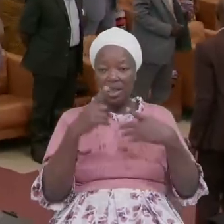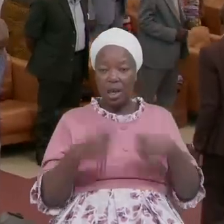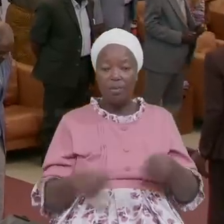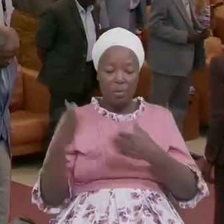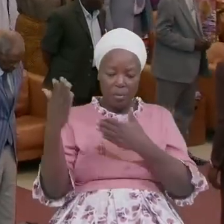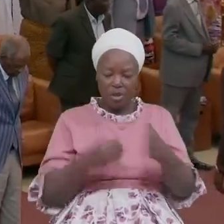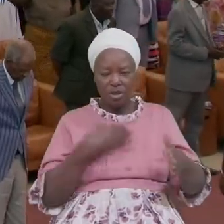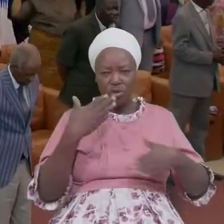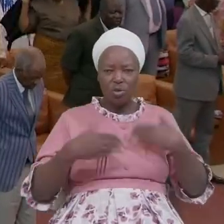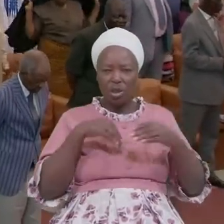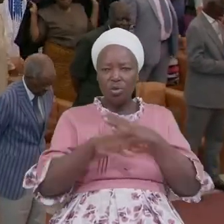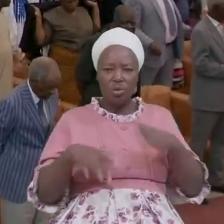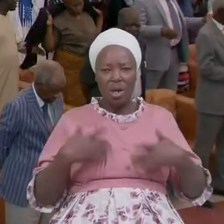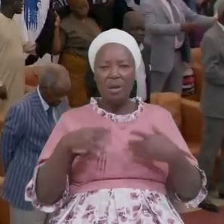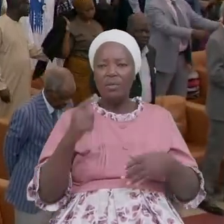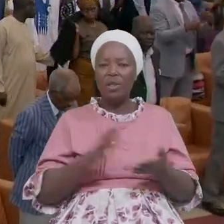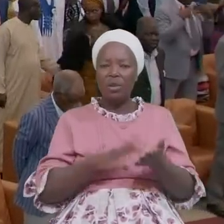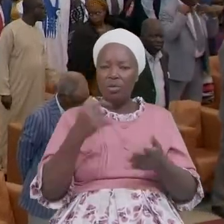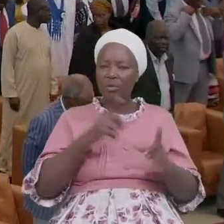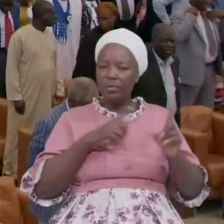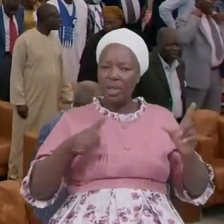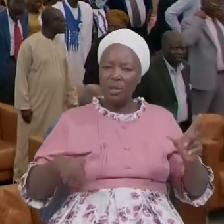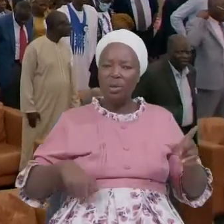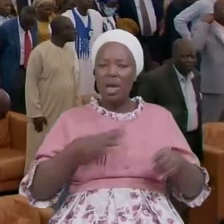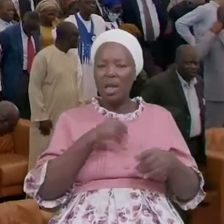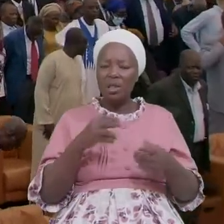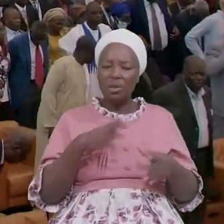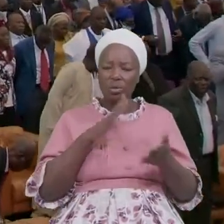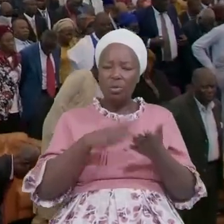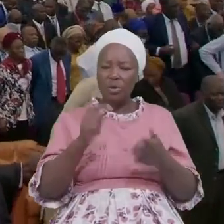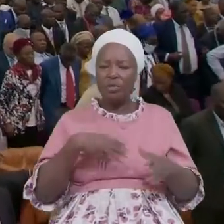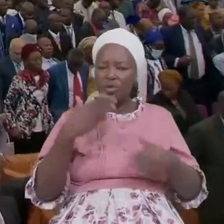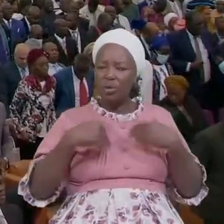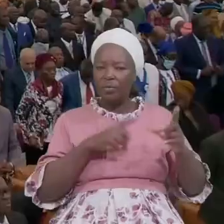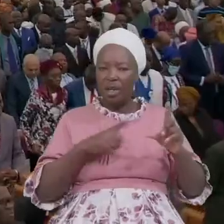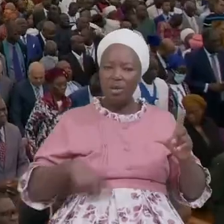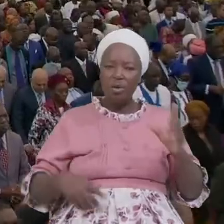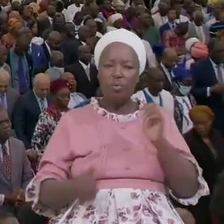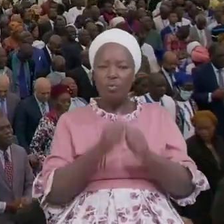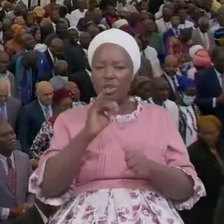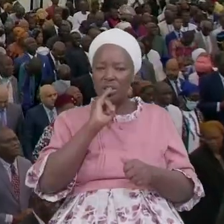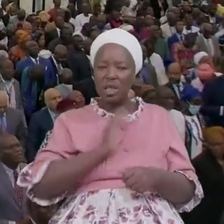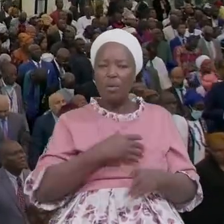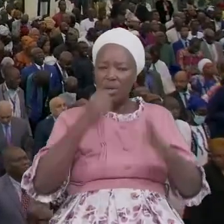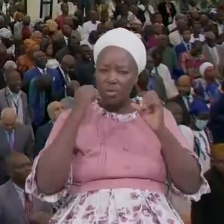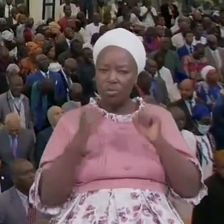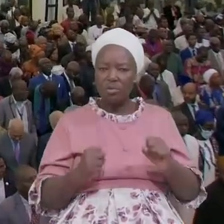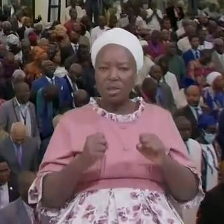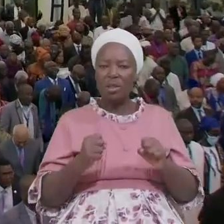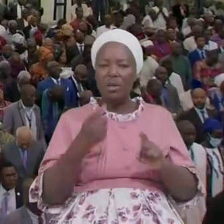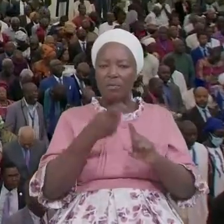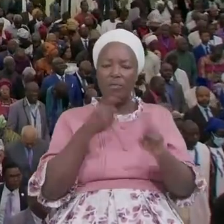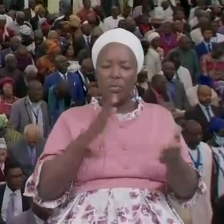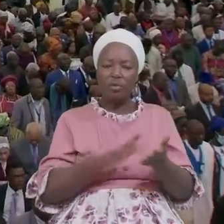joy in your life. The glory of the joy of the Lord, which is our strength, from glory